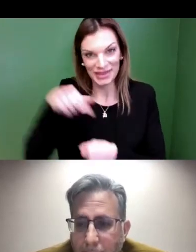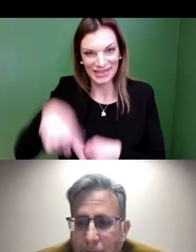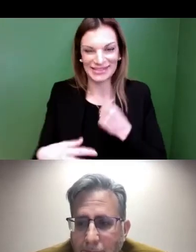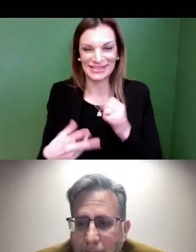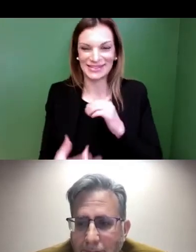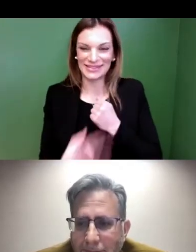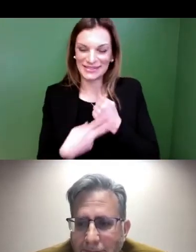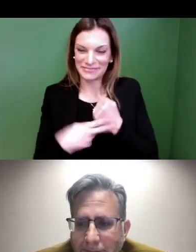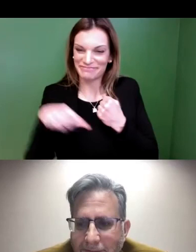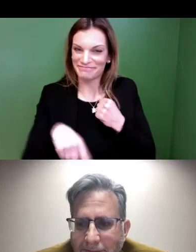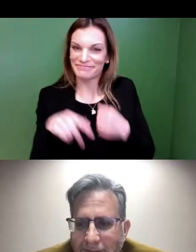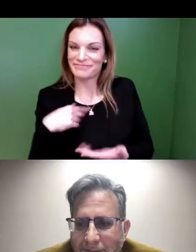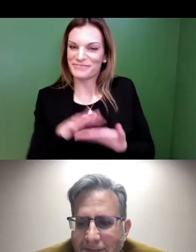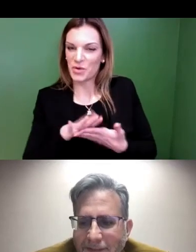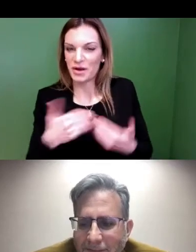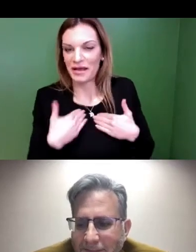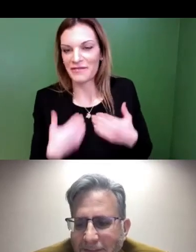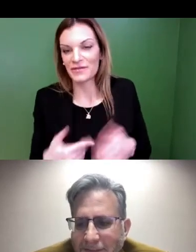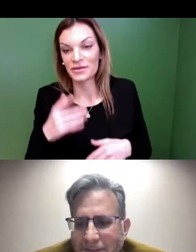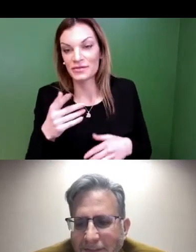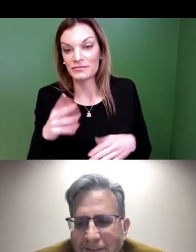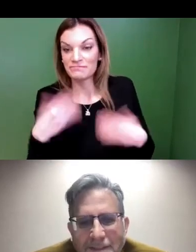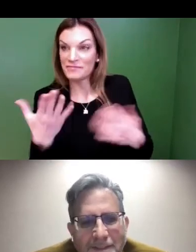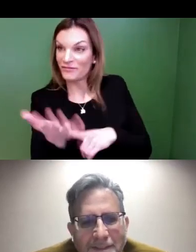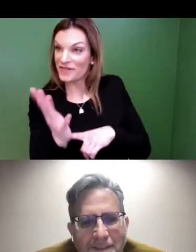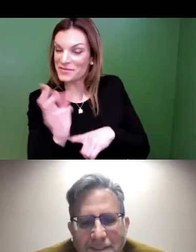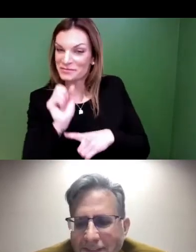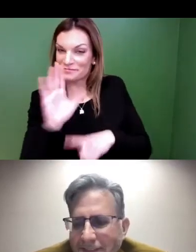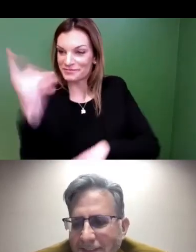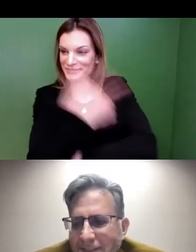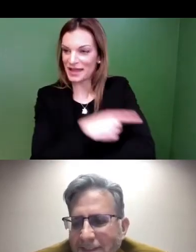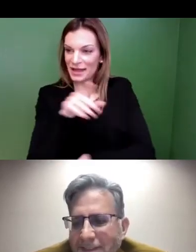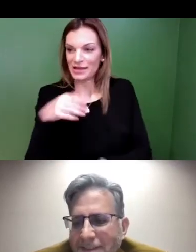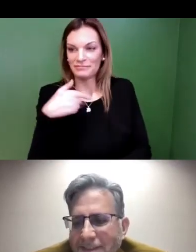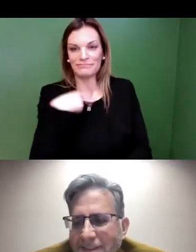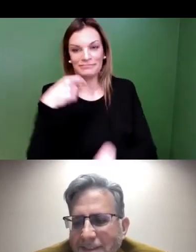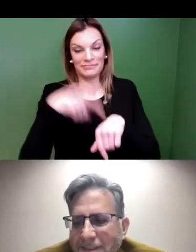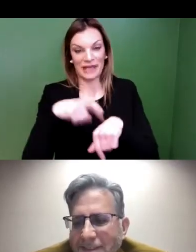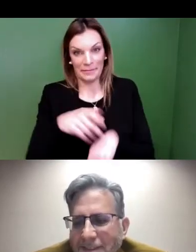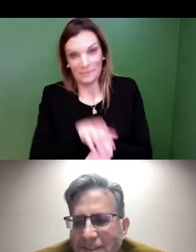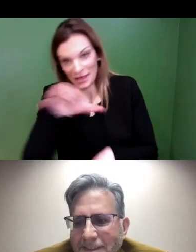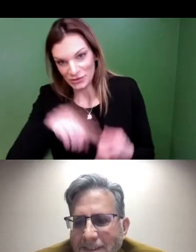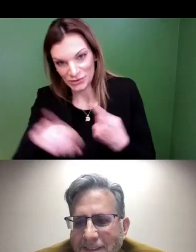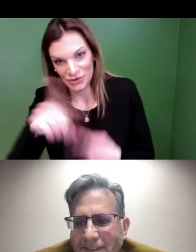recording, and we'll give you back about 5 minutes of your day. And we